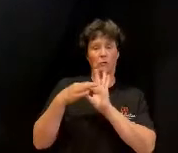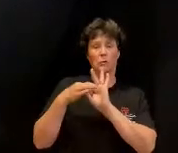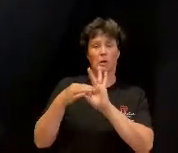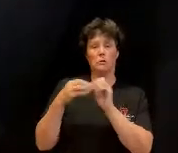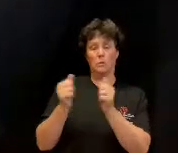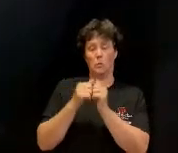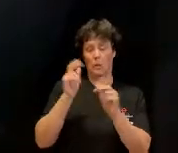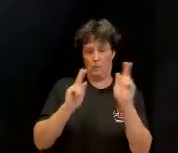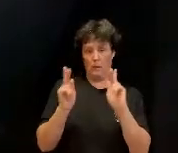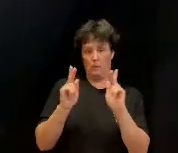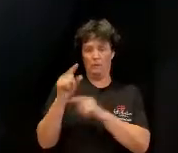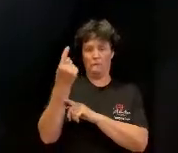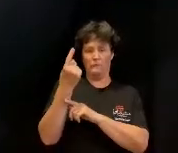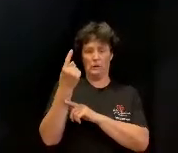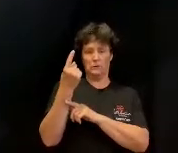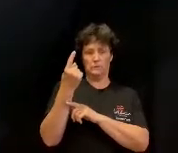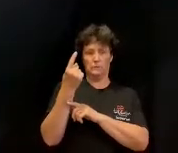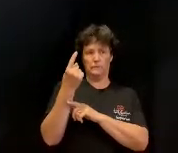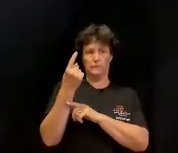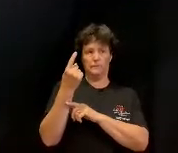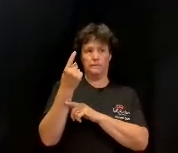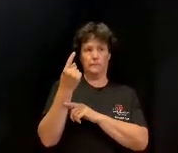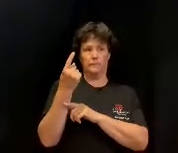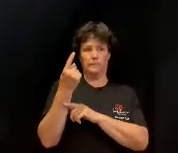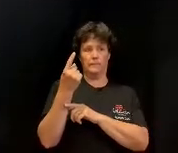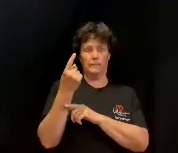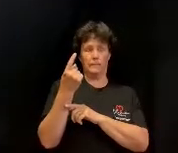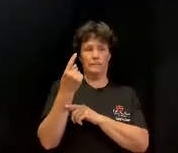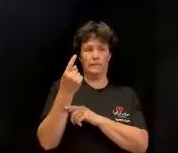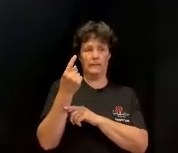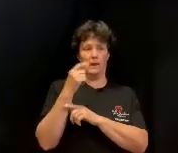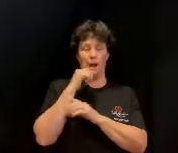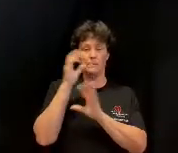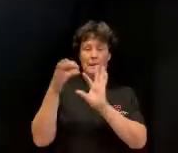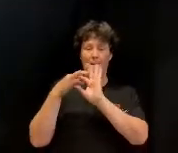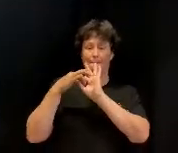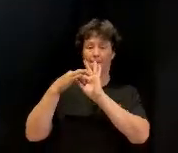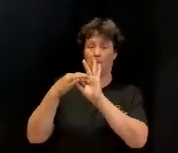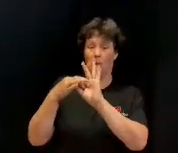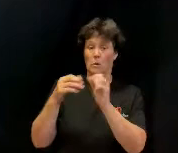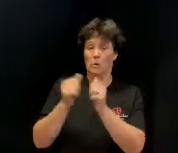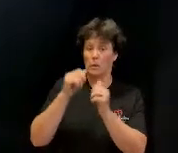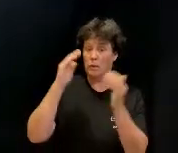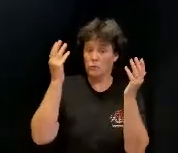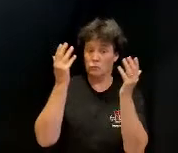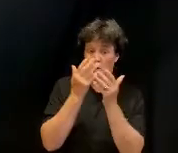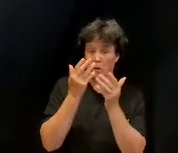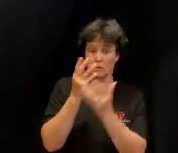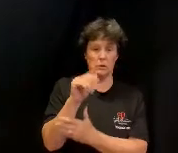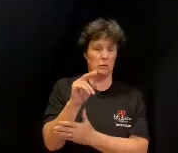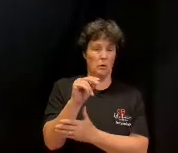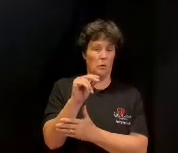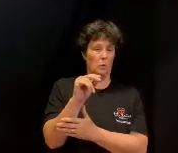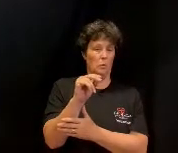right? Now, know the extent. I'm not partnering with darkness here, right?